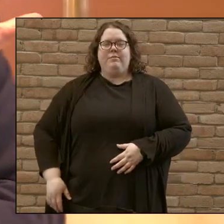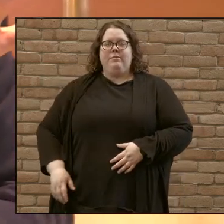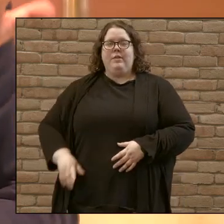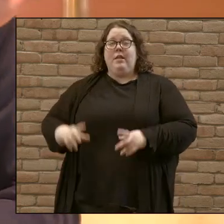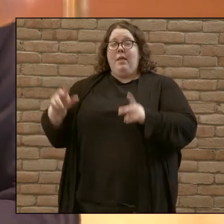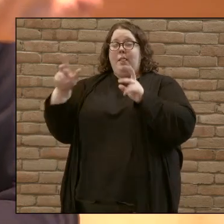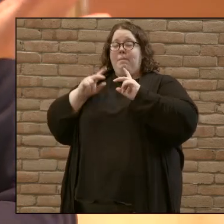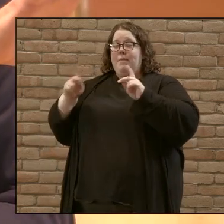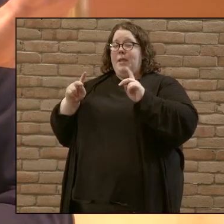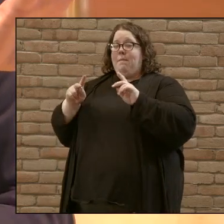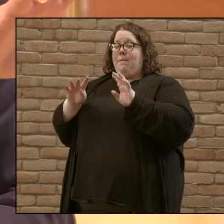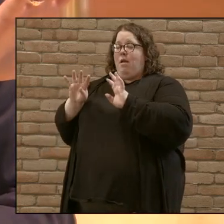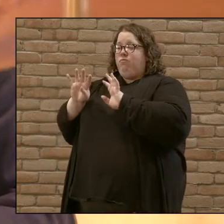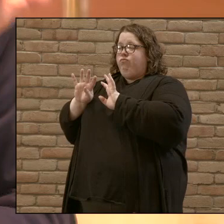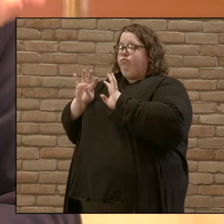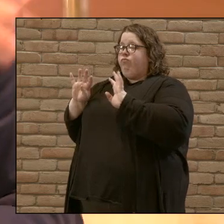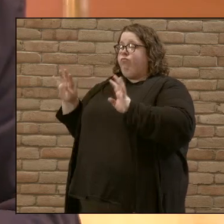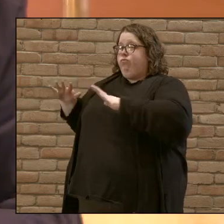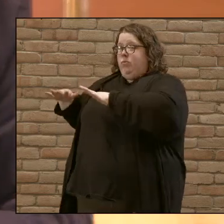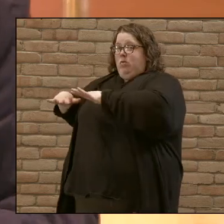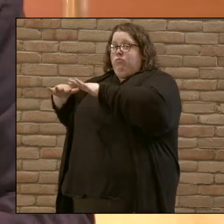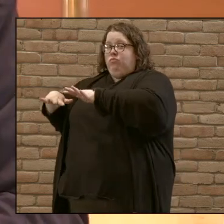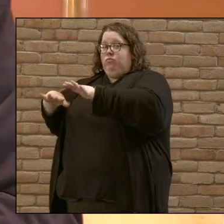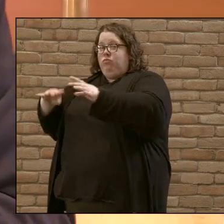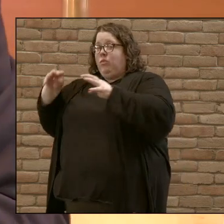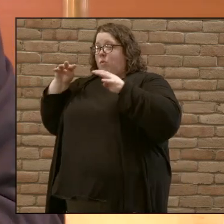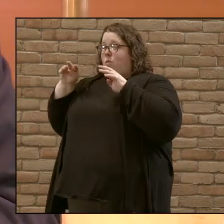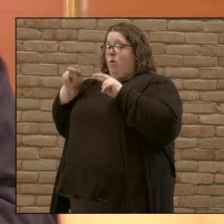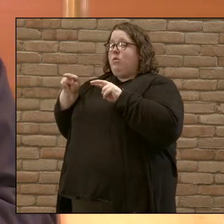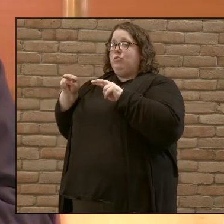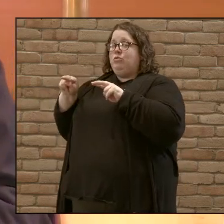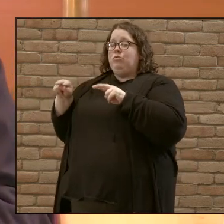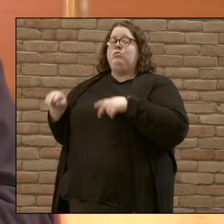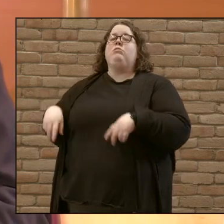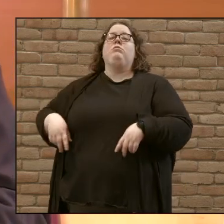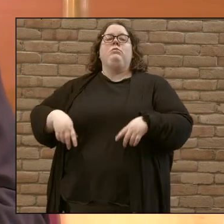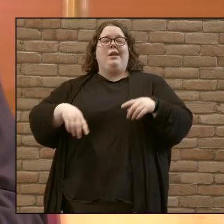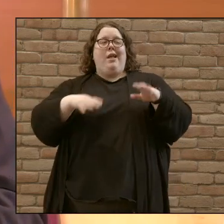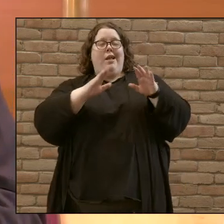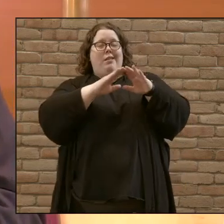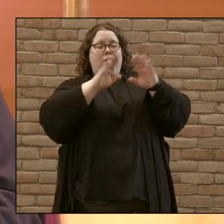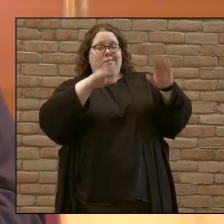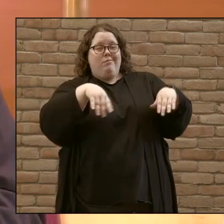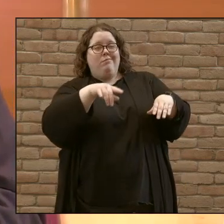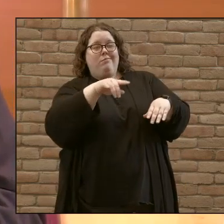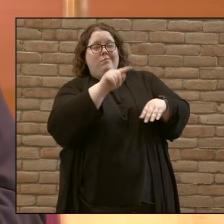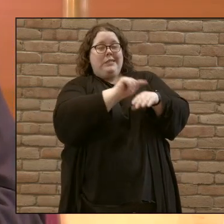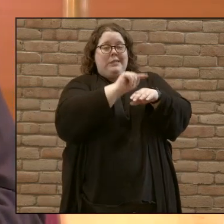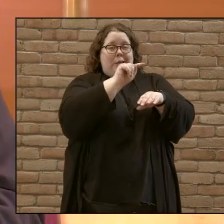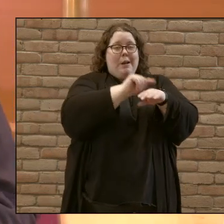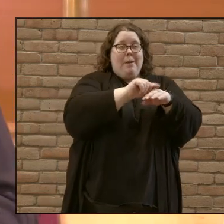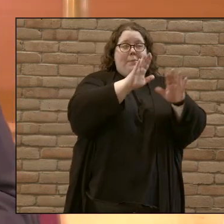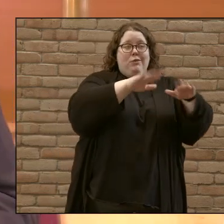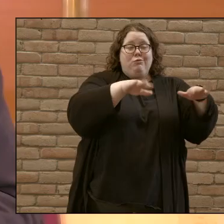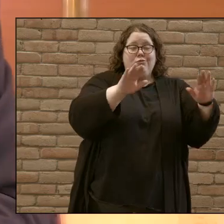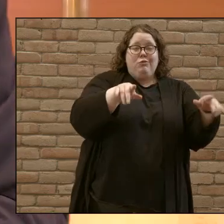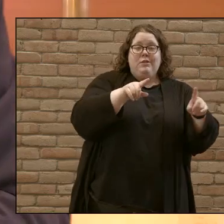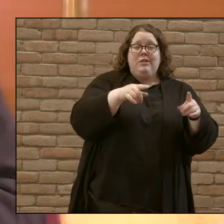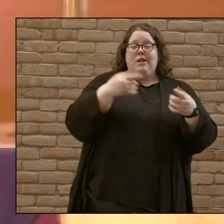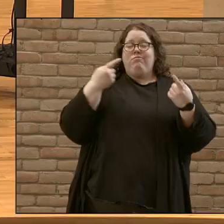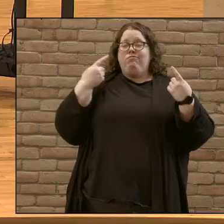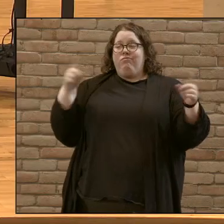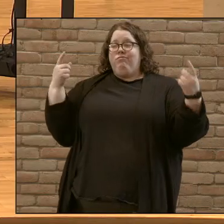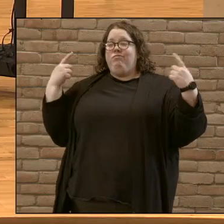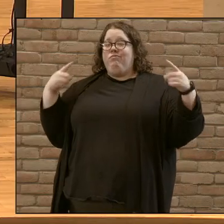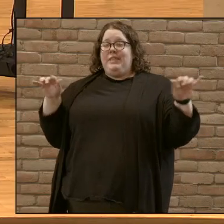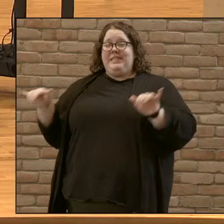shouted by children in the temple. You know it. We sing it.